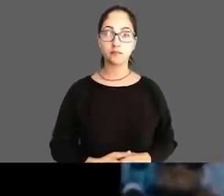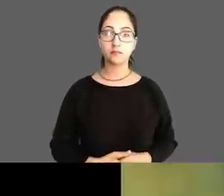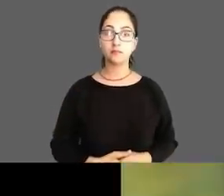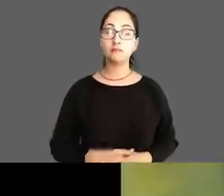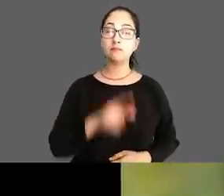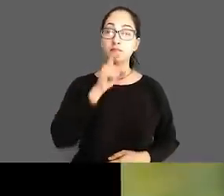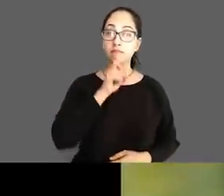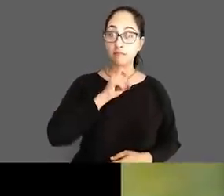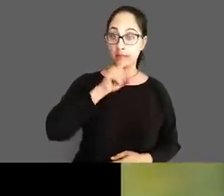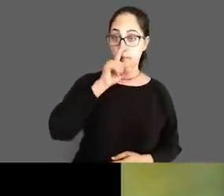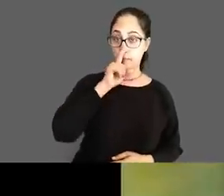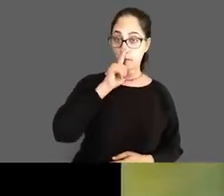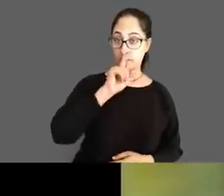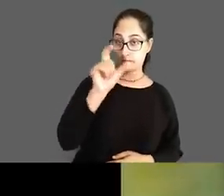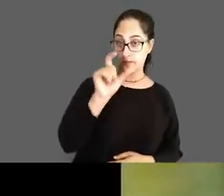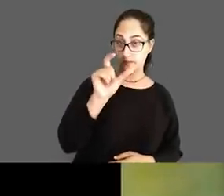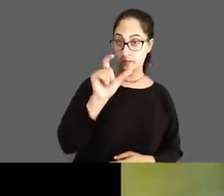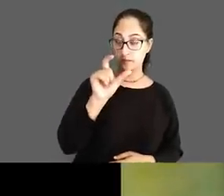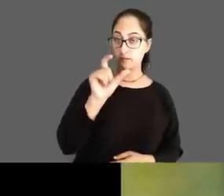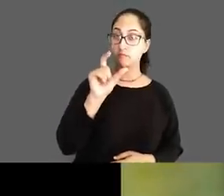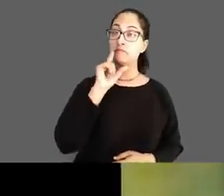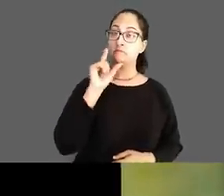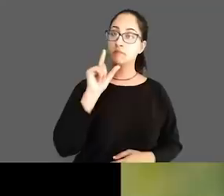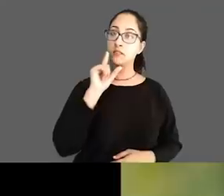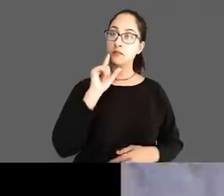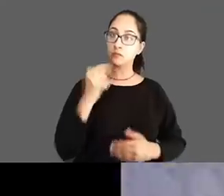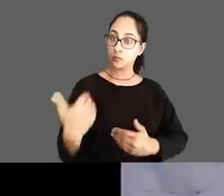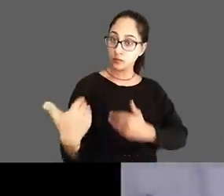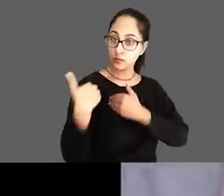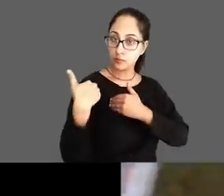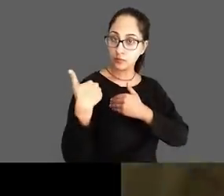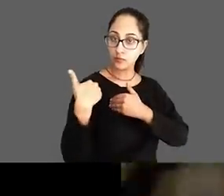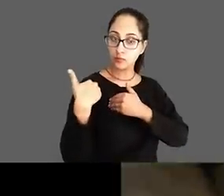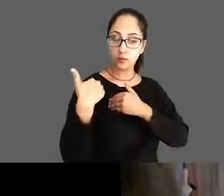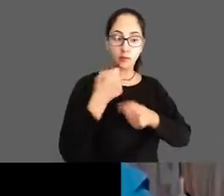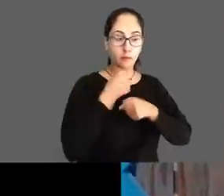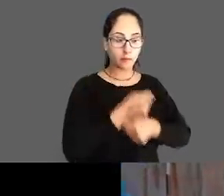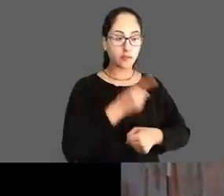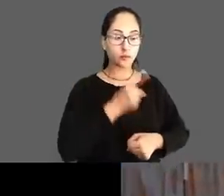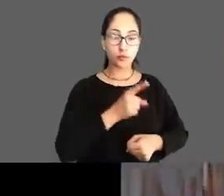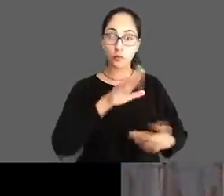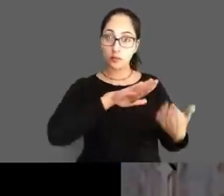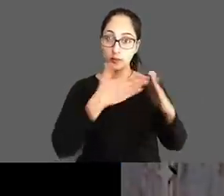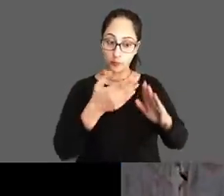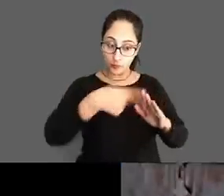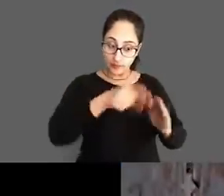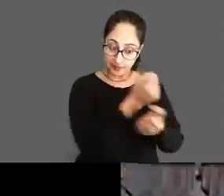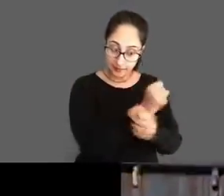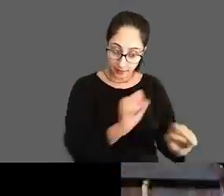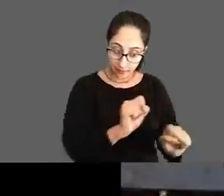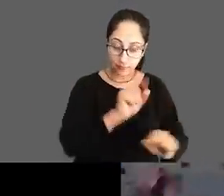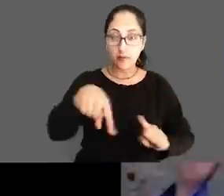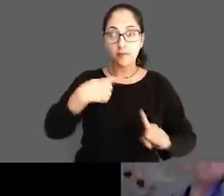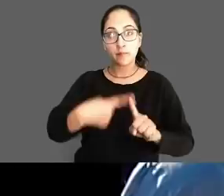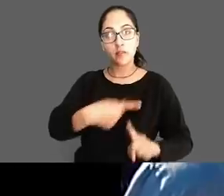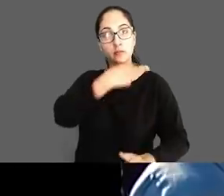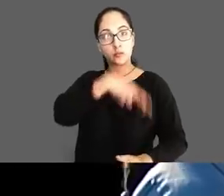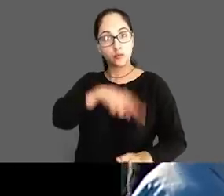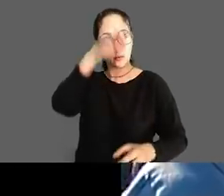in Islam is responsible for the security of the people who refer to him. He's responsible for the interpretation of